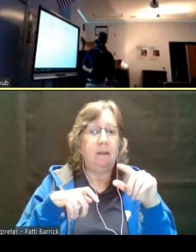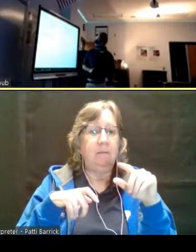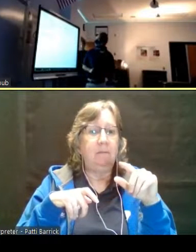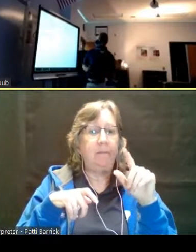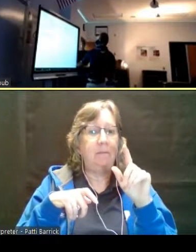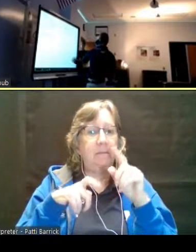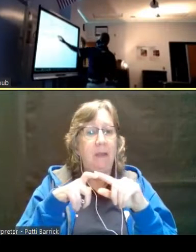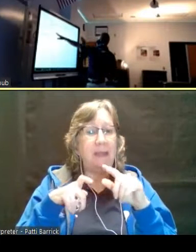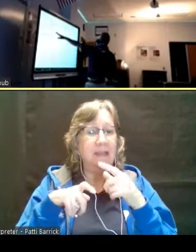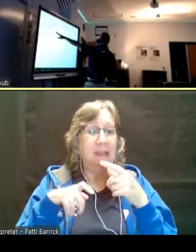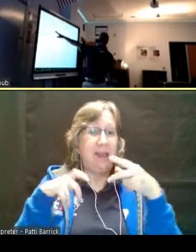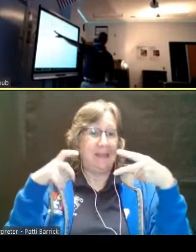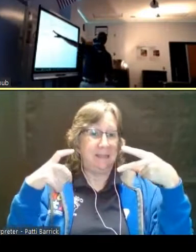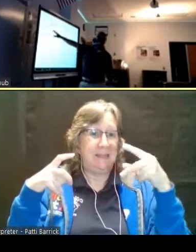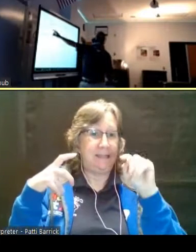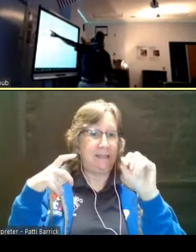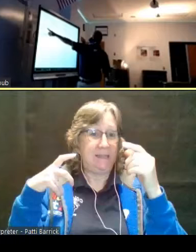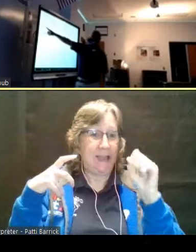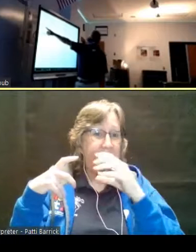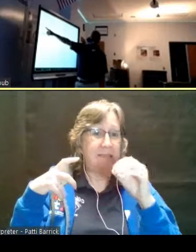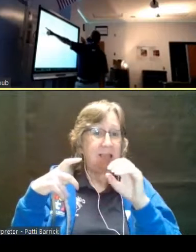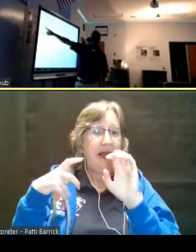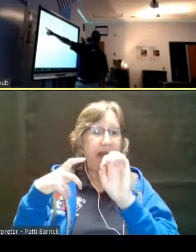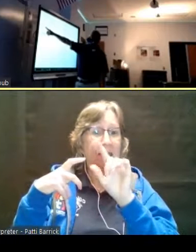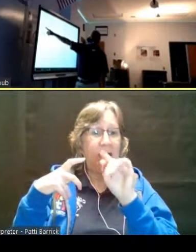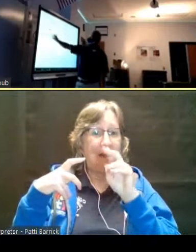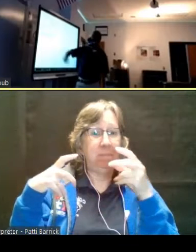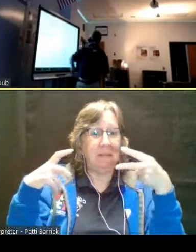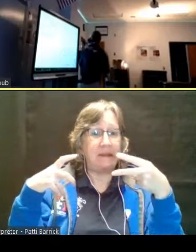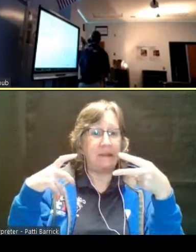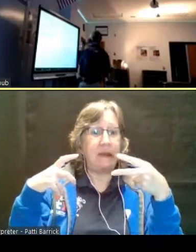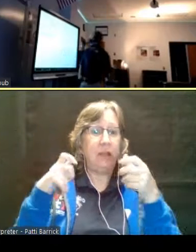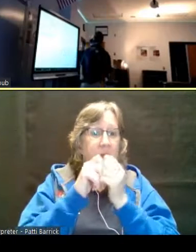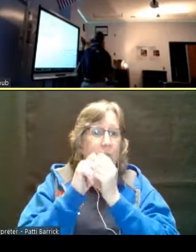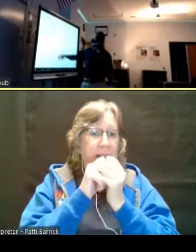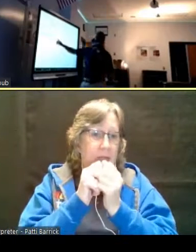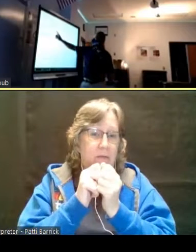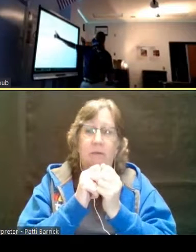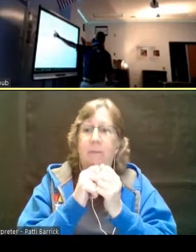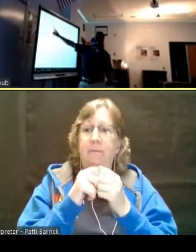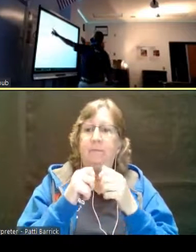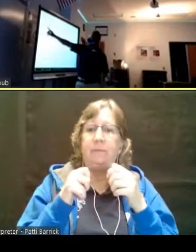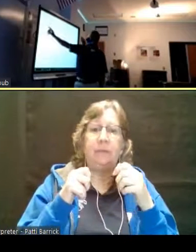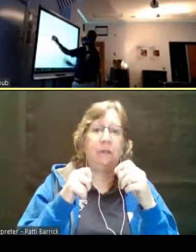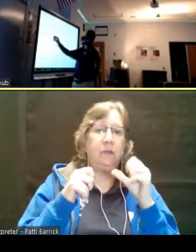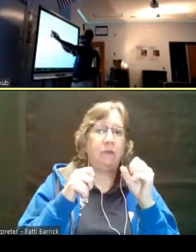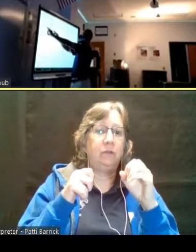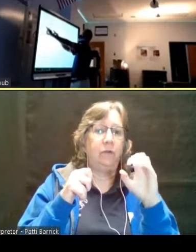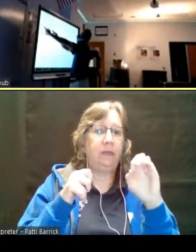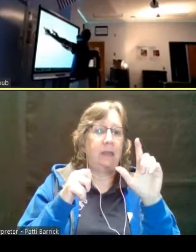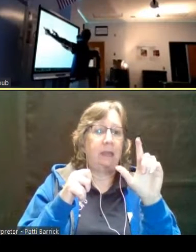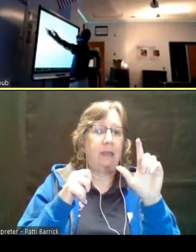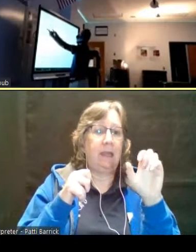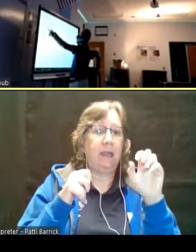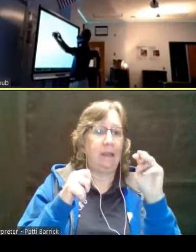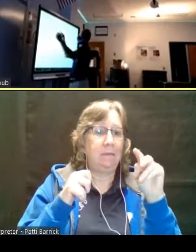together. So here is the element is span, but the tags are